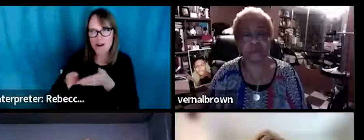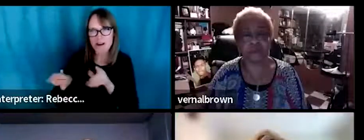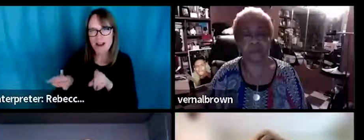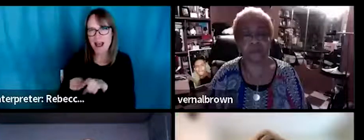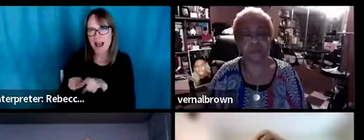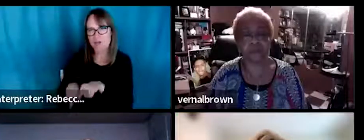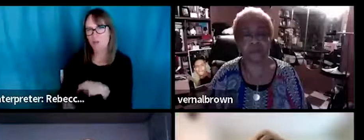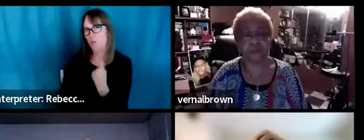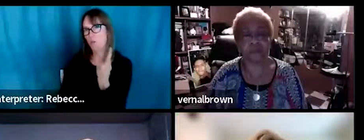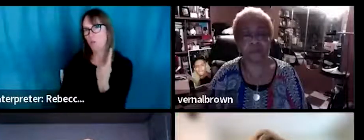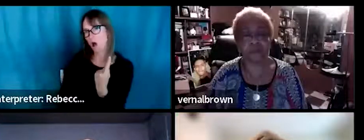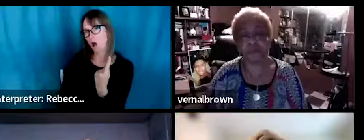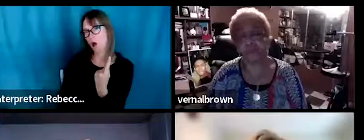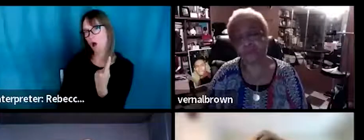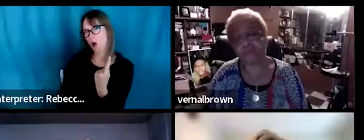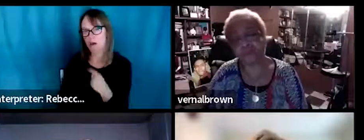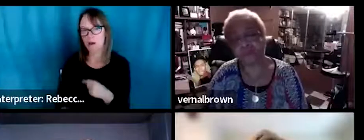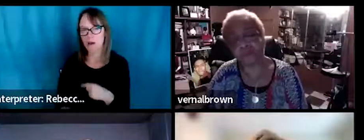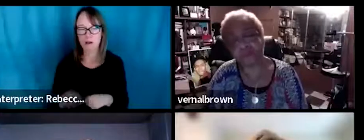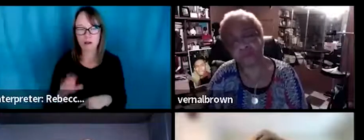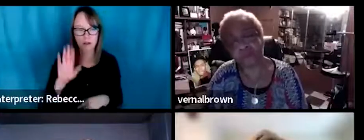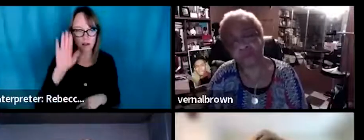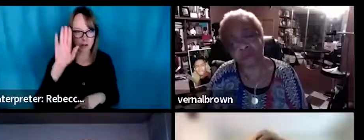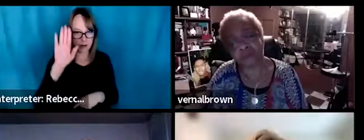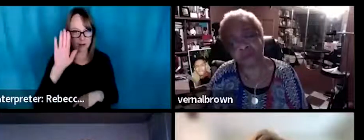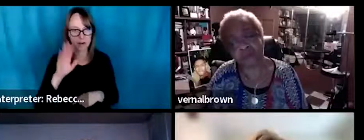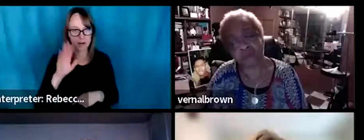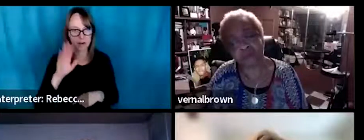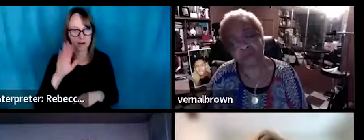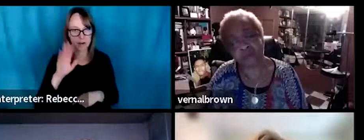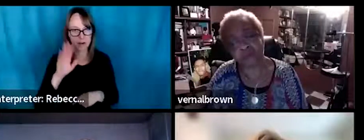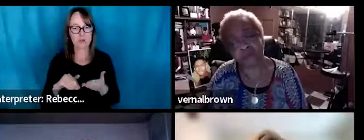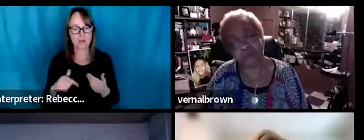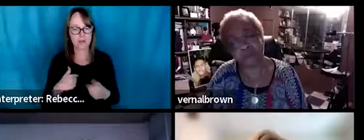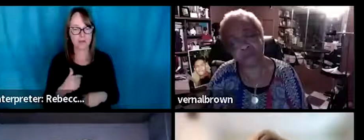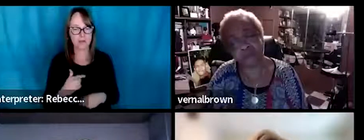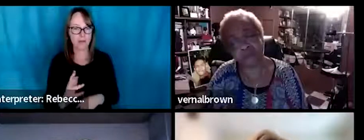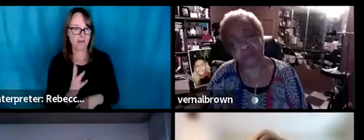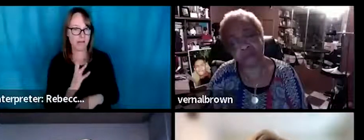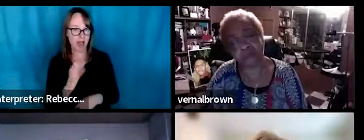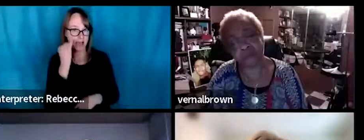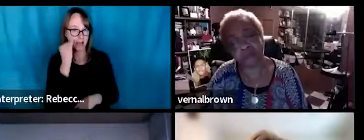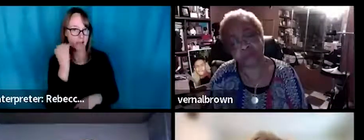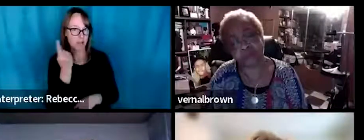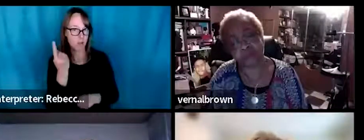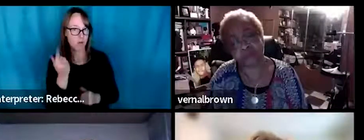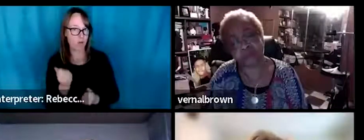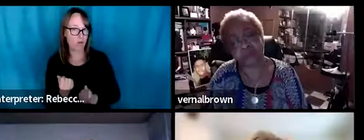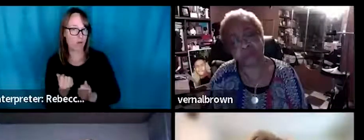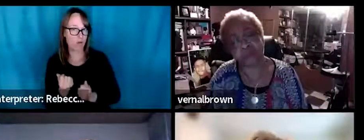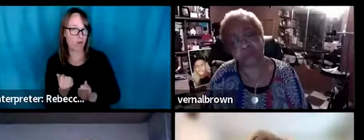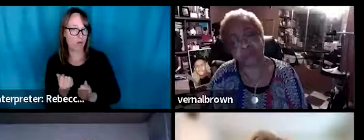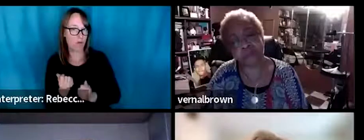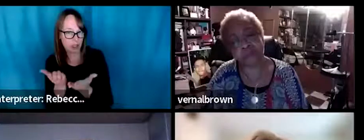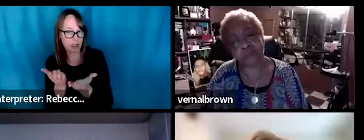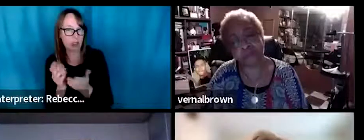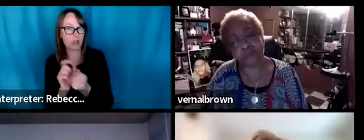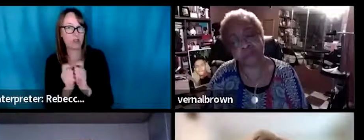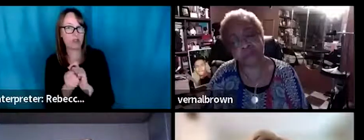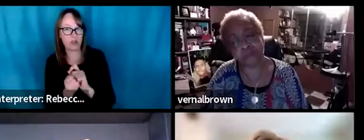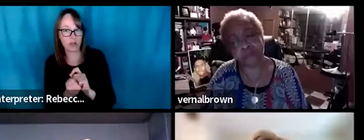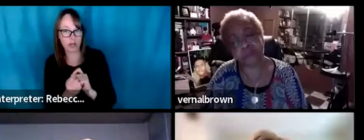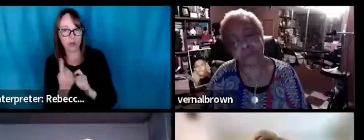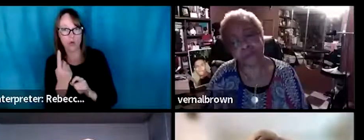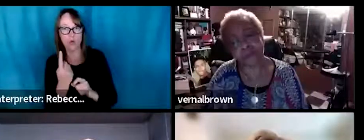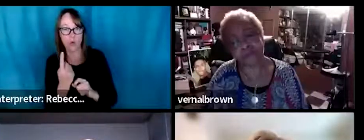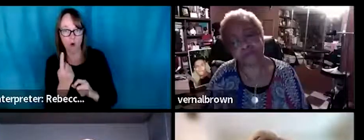I may respond, Commissioner Windmiller. It would be fine if someone wanted to make a motion to that effect. And